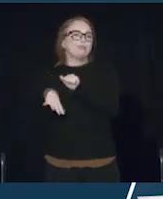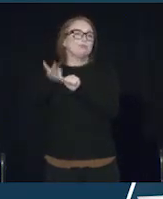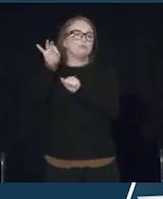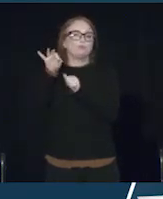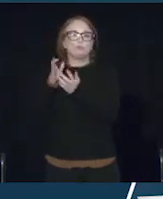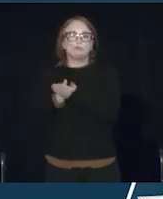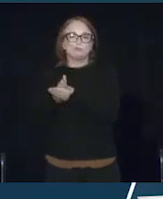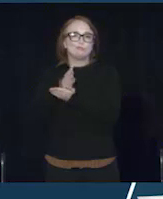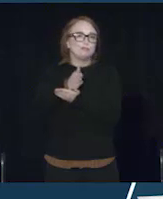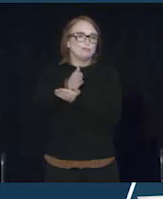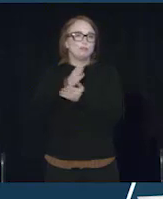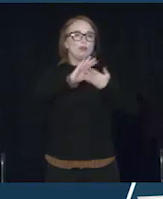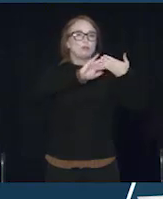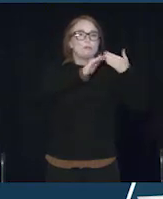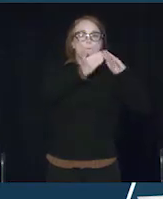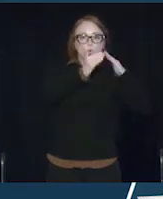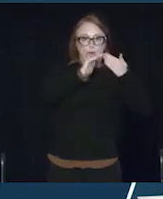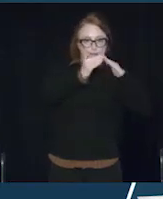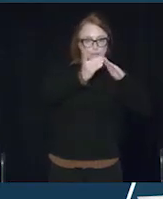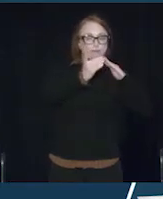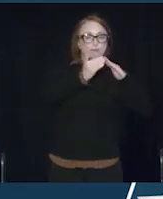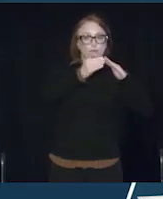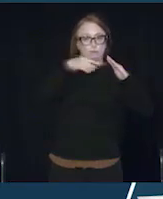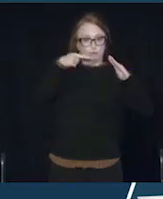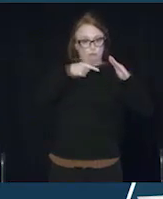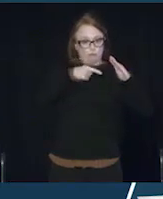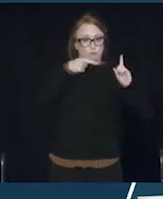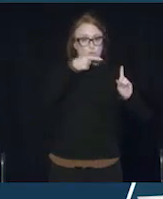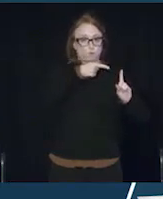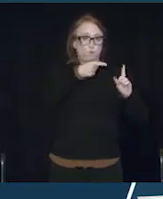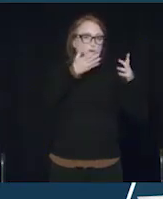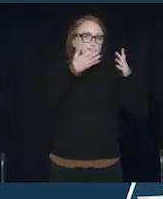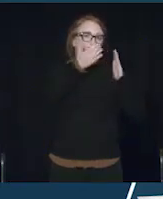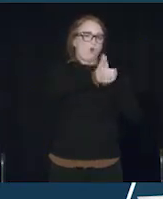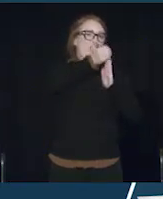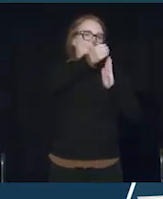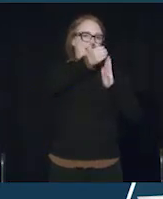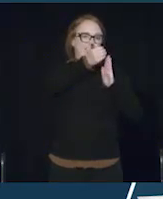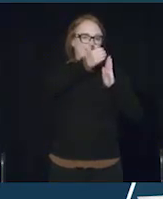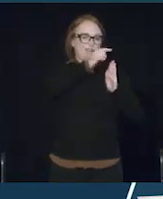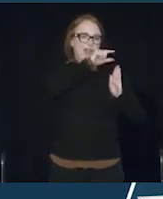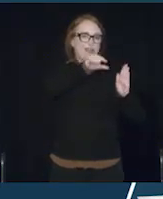into the community, at which point they automatically get enrolled in the iBudget waiver.